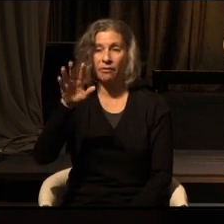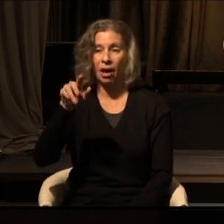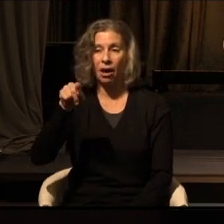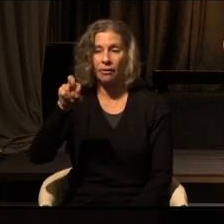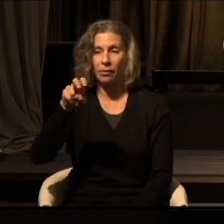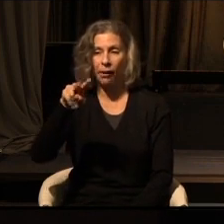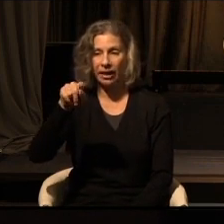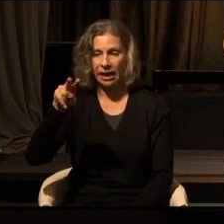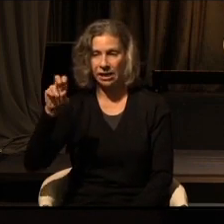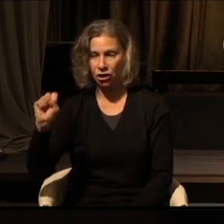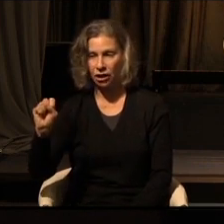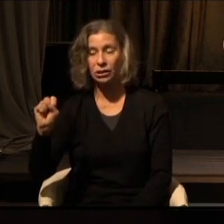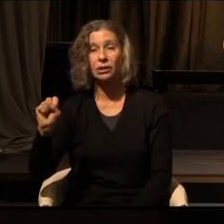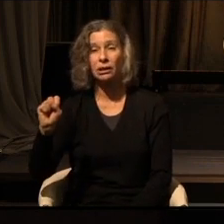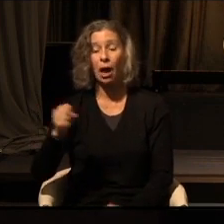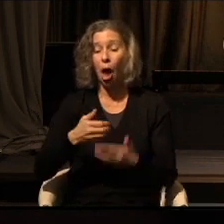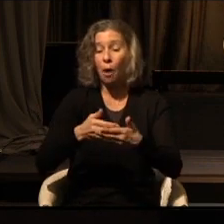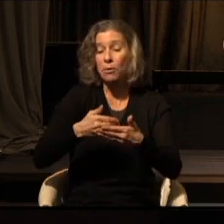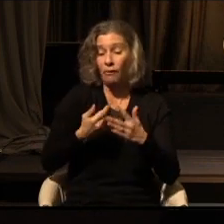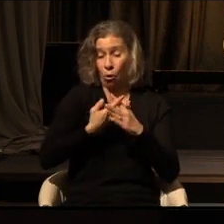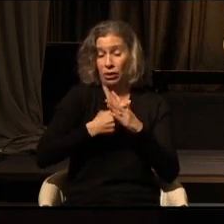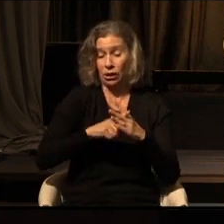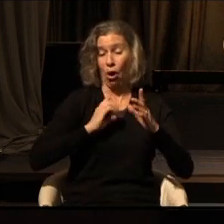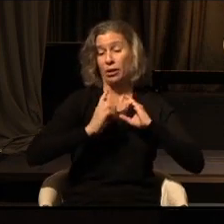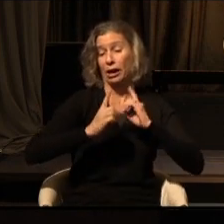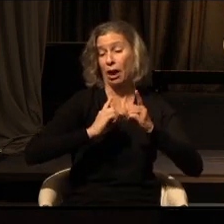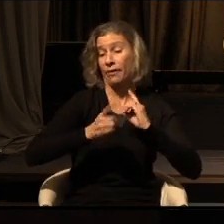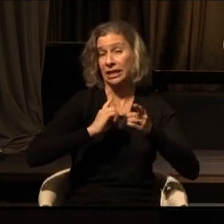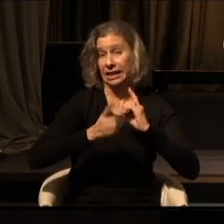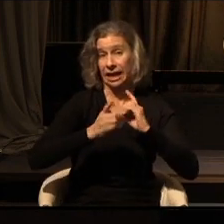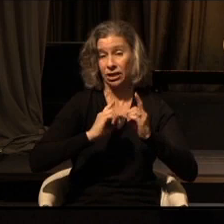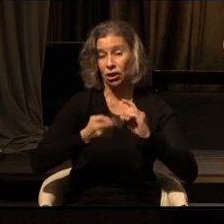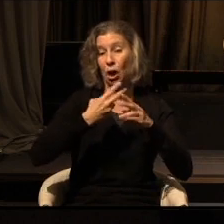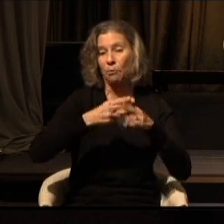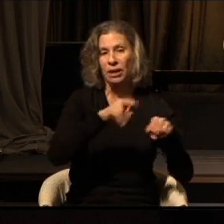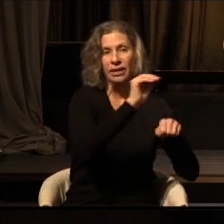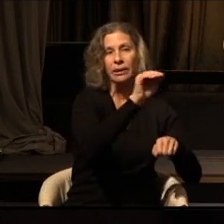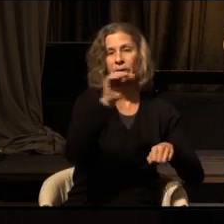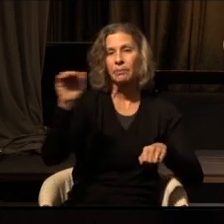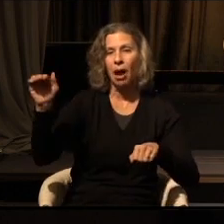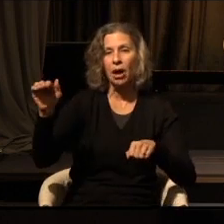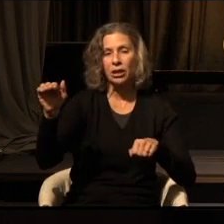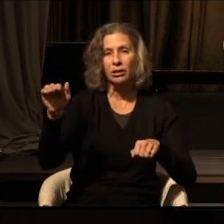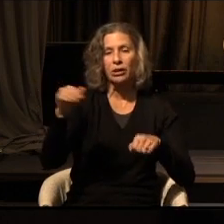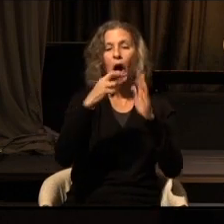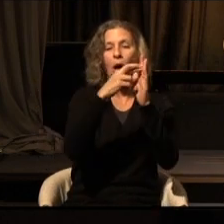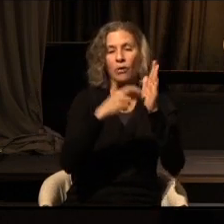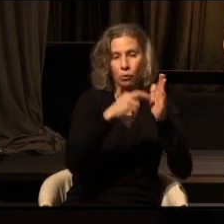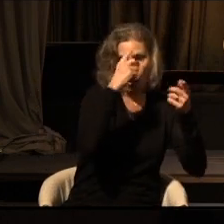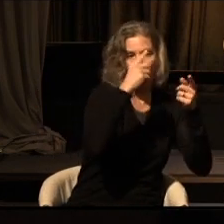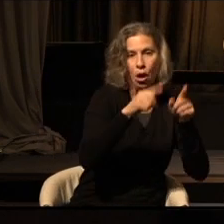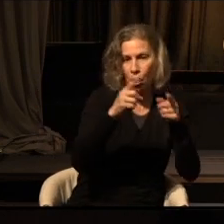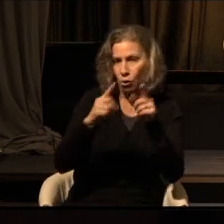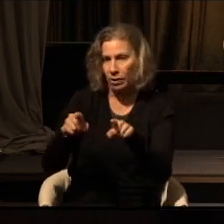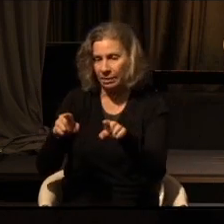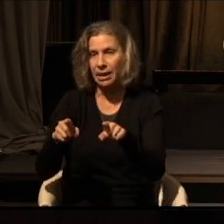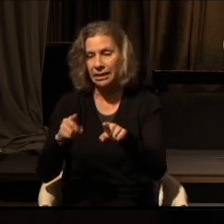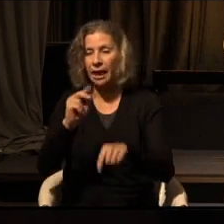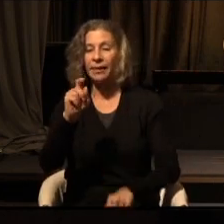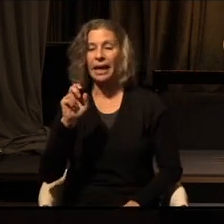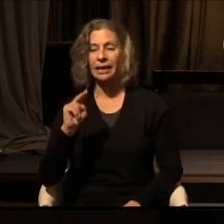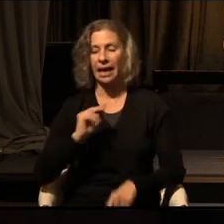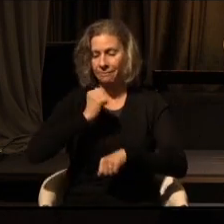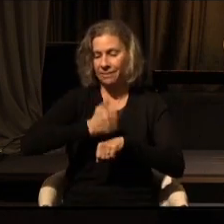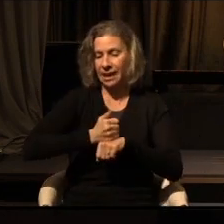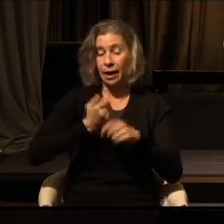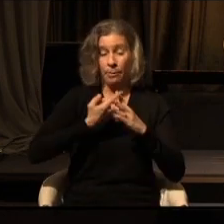APAP5Provocations. So before we begin the conversations, I do want to briefly remind you of a few of our group agreements that Ken introduced us to at the